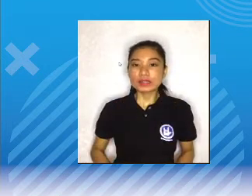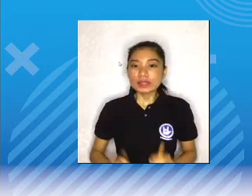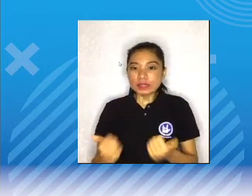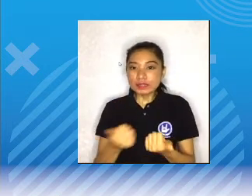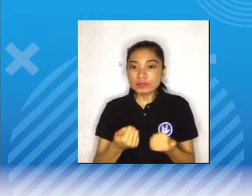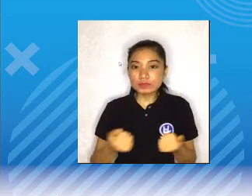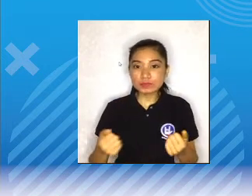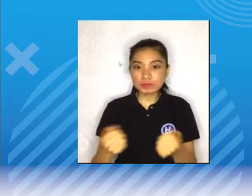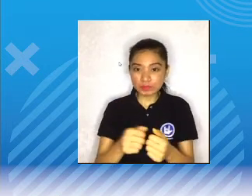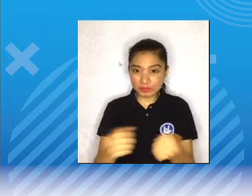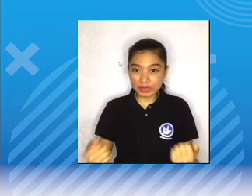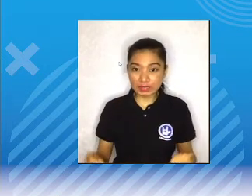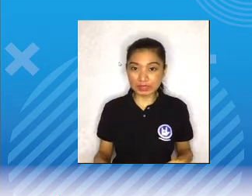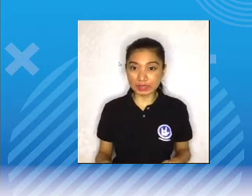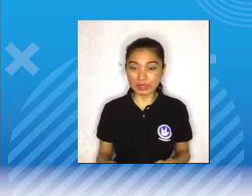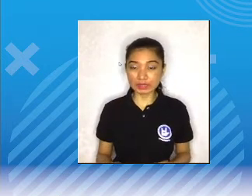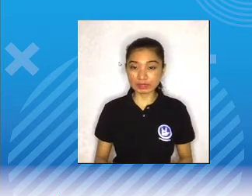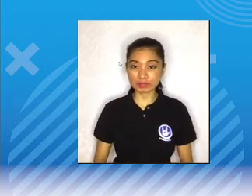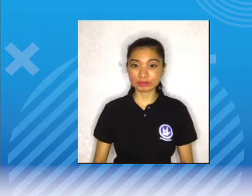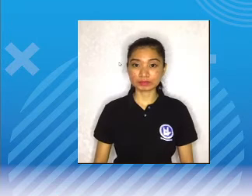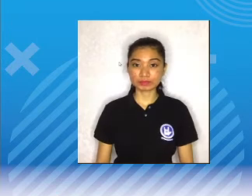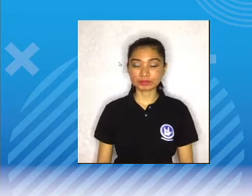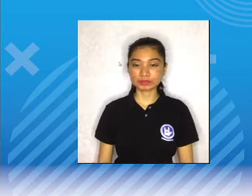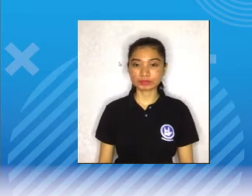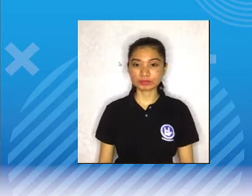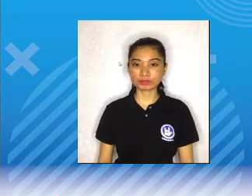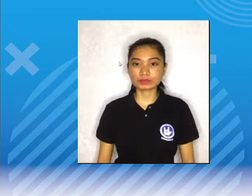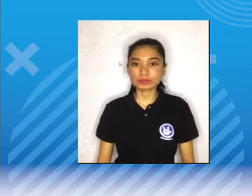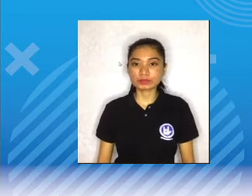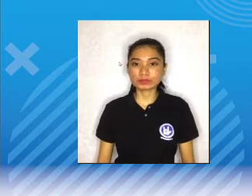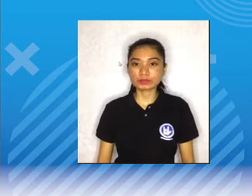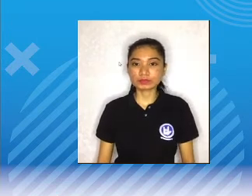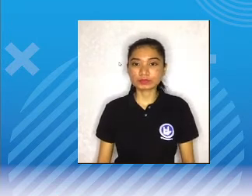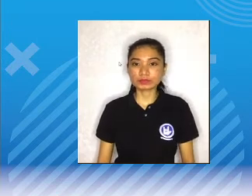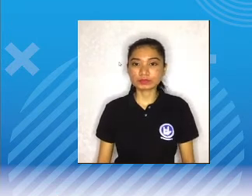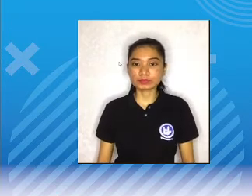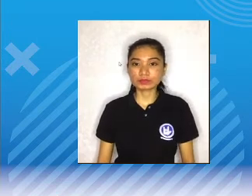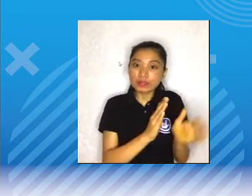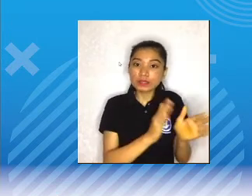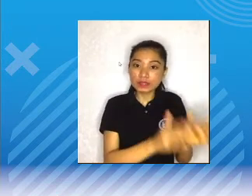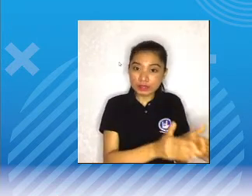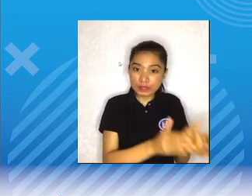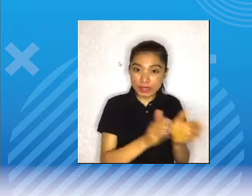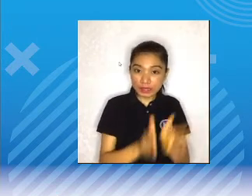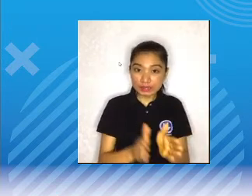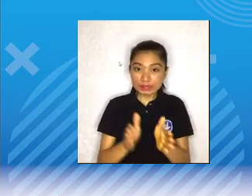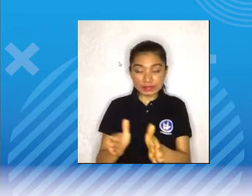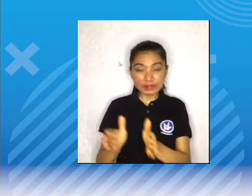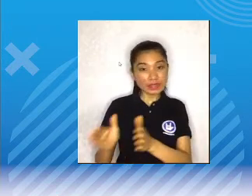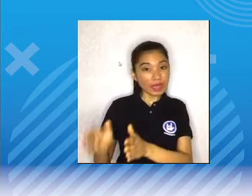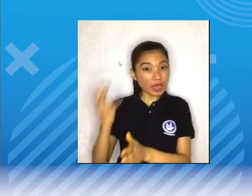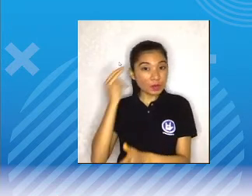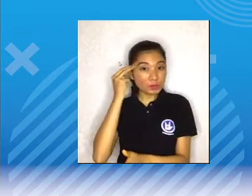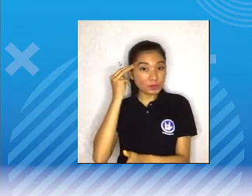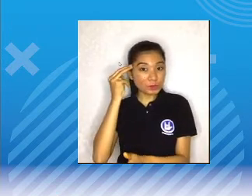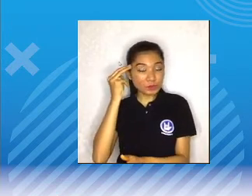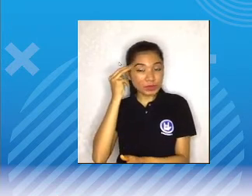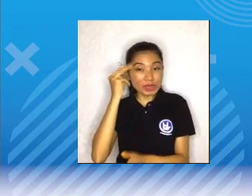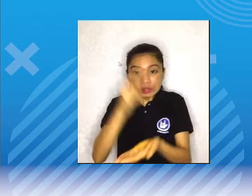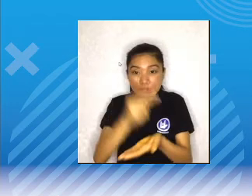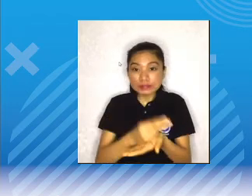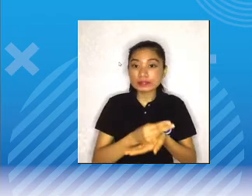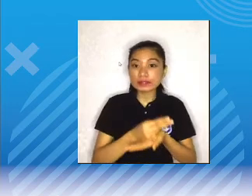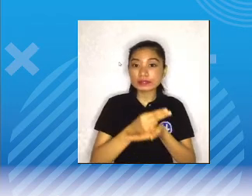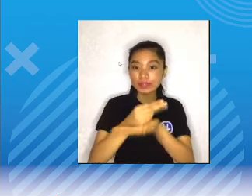parang chunks and parang memory aid natin to help with managing our many